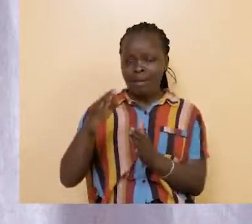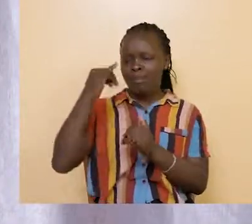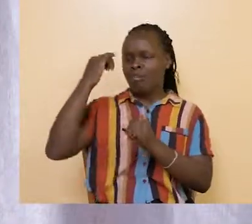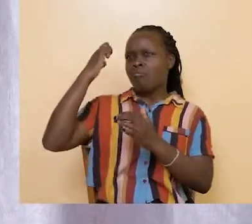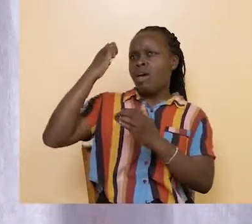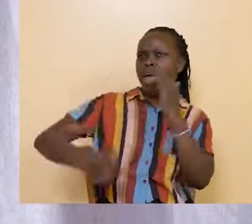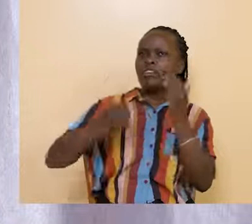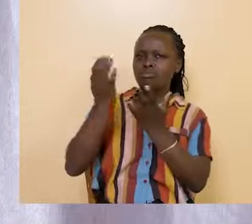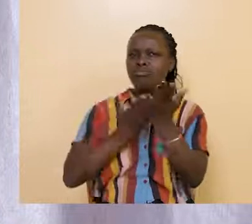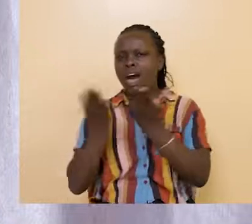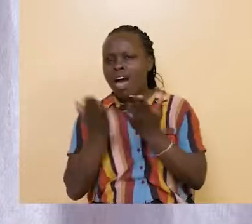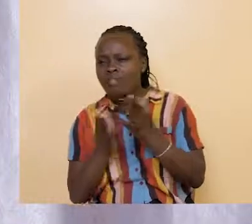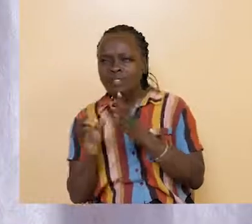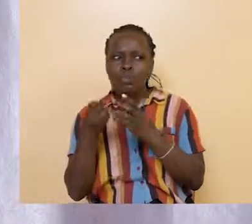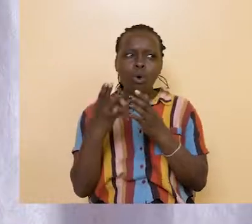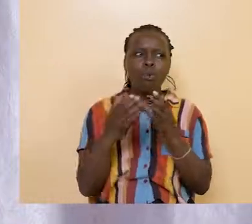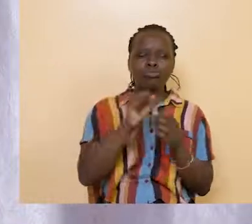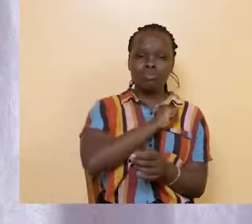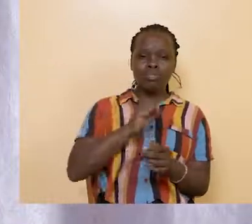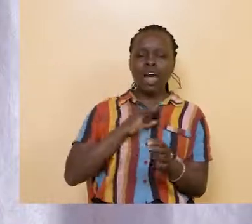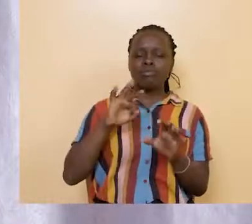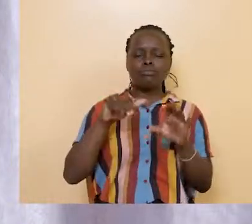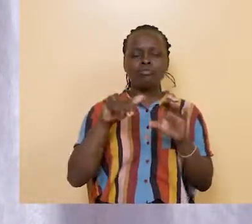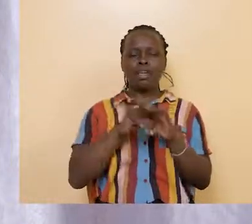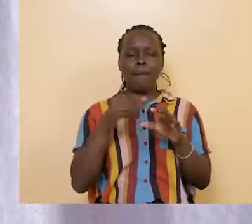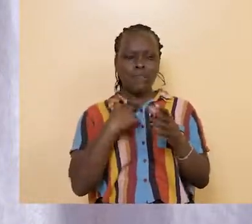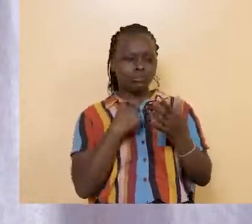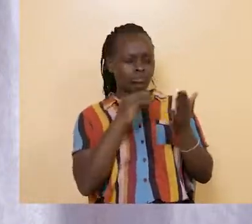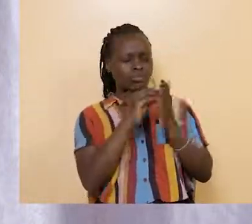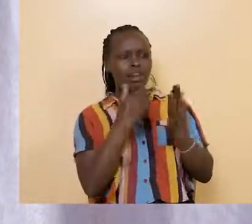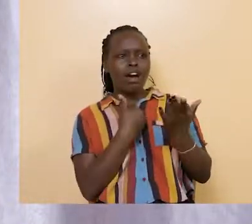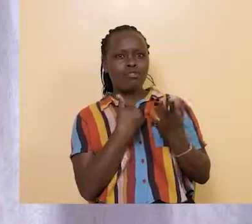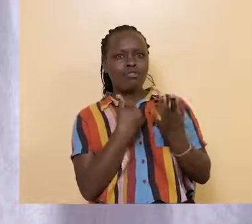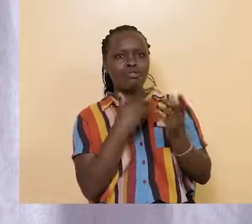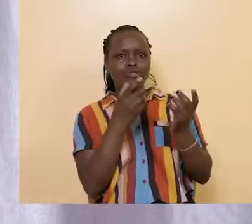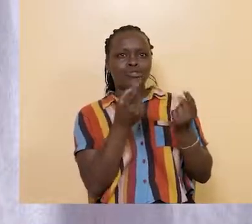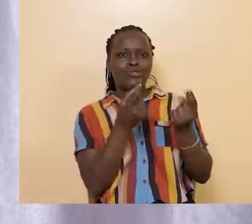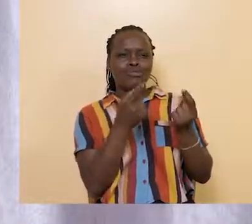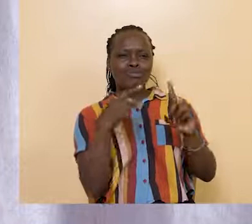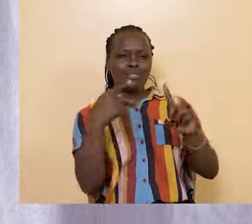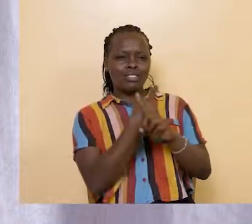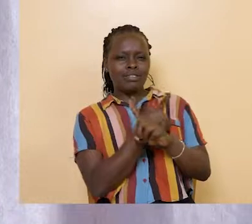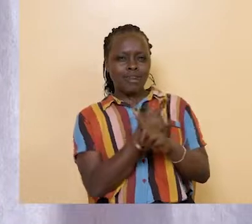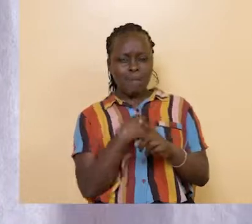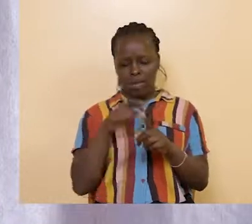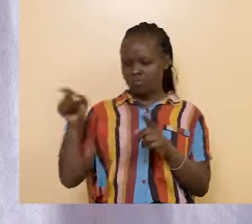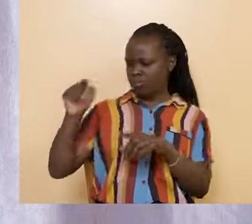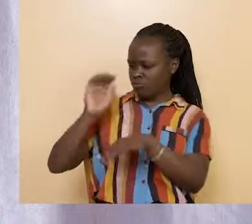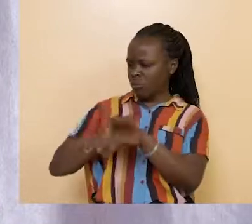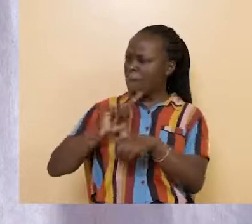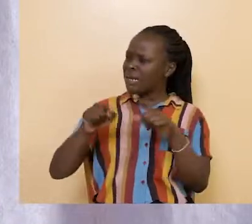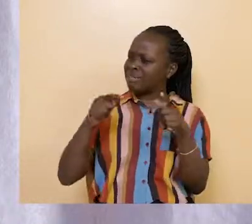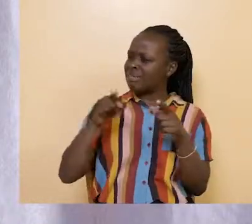of services, or like when the staff team meets on Mondays, we have this session called Do Differently, right? Where we sit back